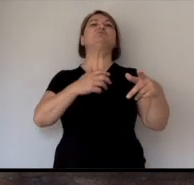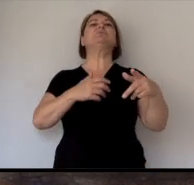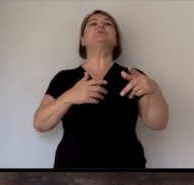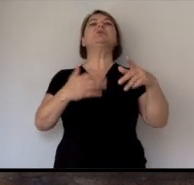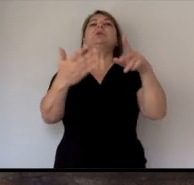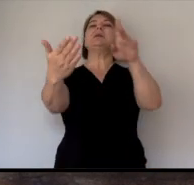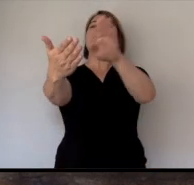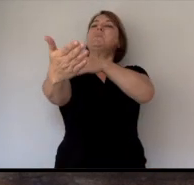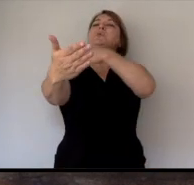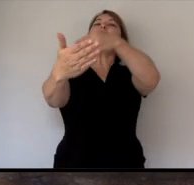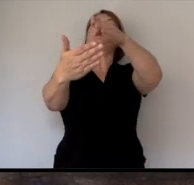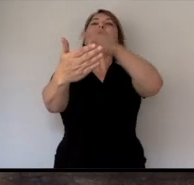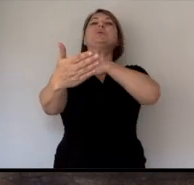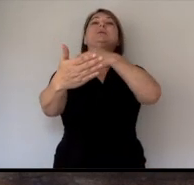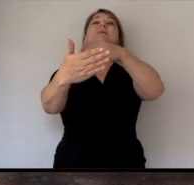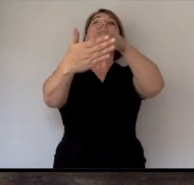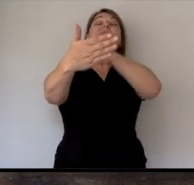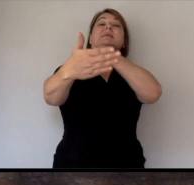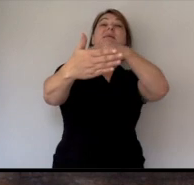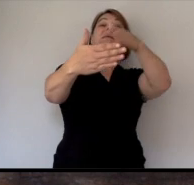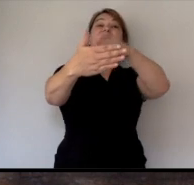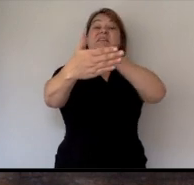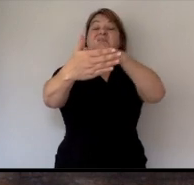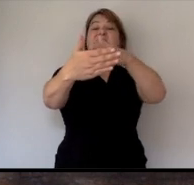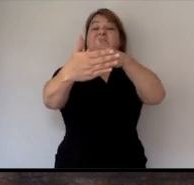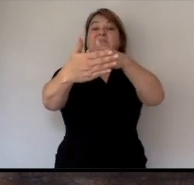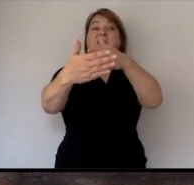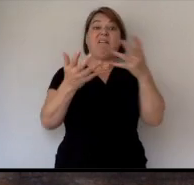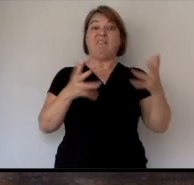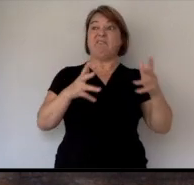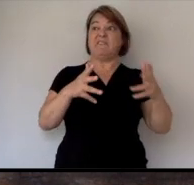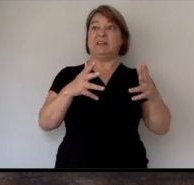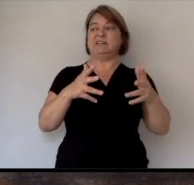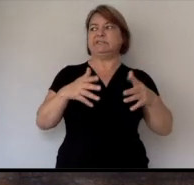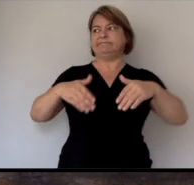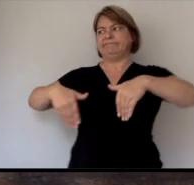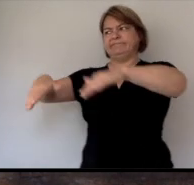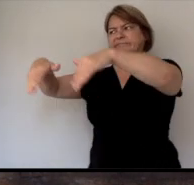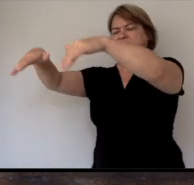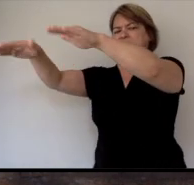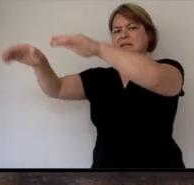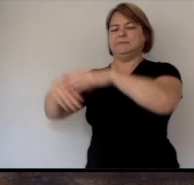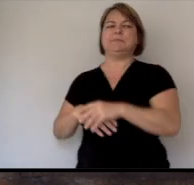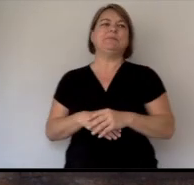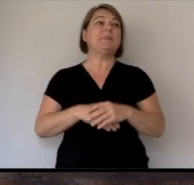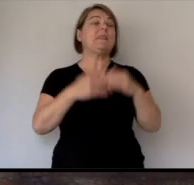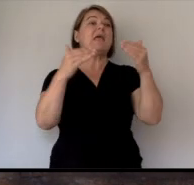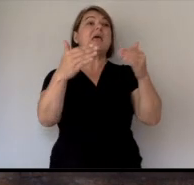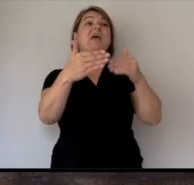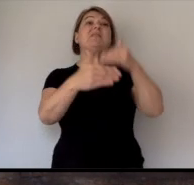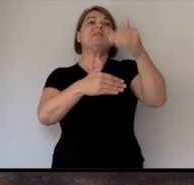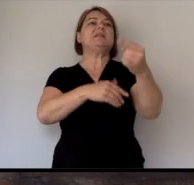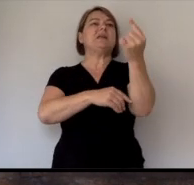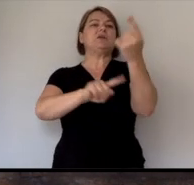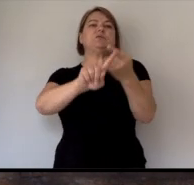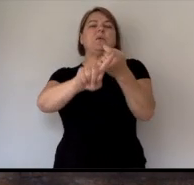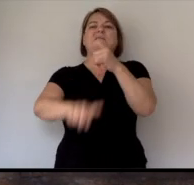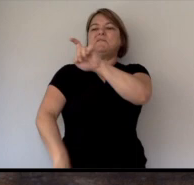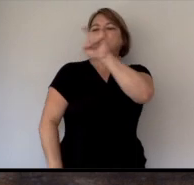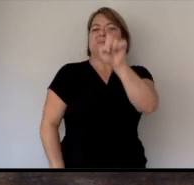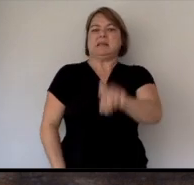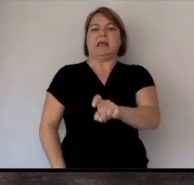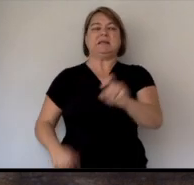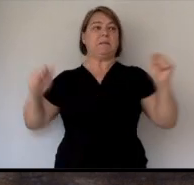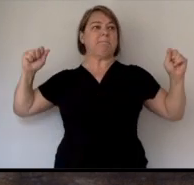door. Princess Dolly had flown all the way from Texas with her special magic act. The crown kitty was happy to